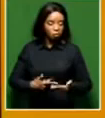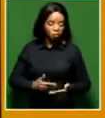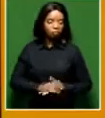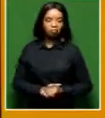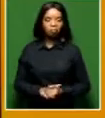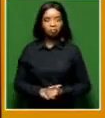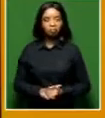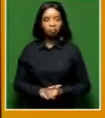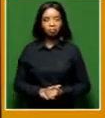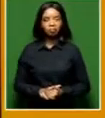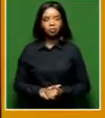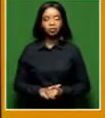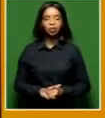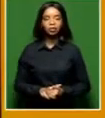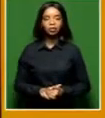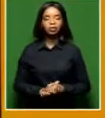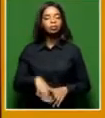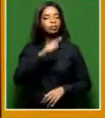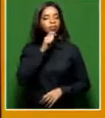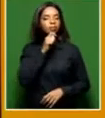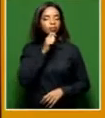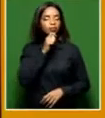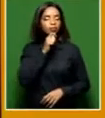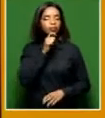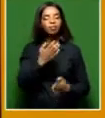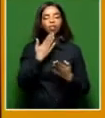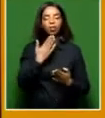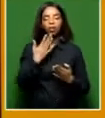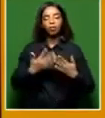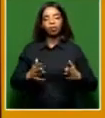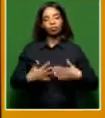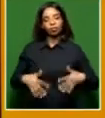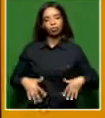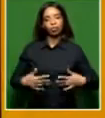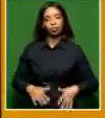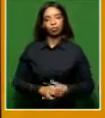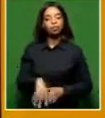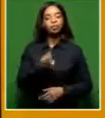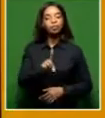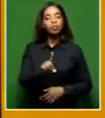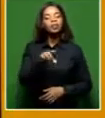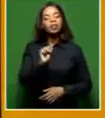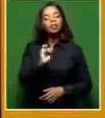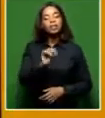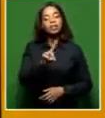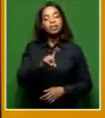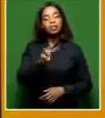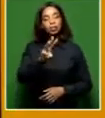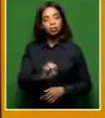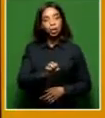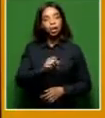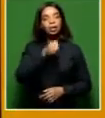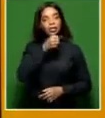Live. Good morning, Cynthia. Thank you for having me, man. Well, it's an absolute pleasure. Now, C-zwe, you recently released your